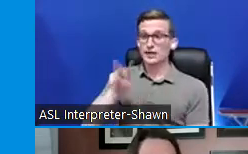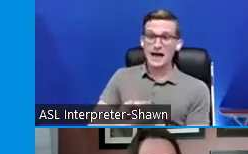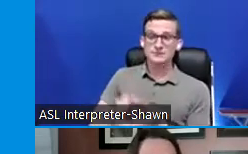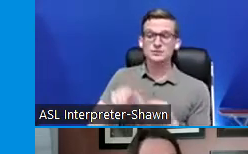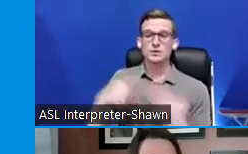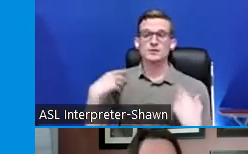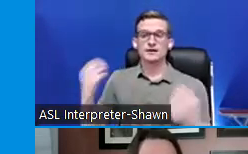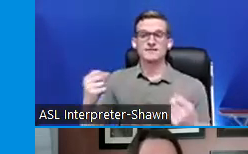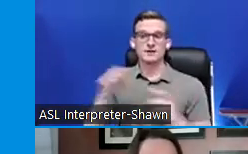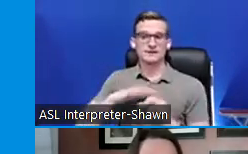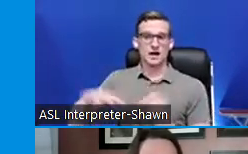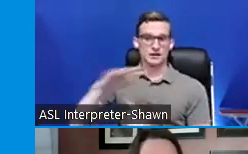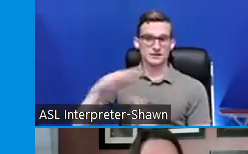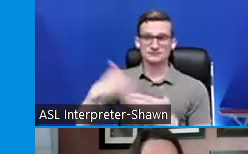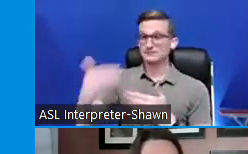slide, please.